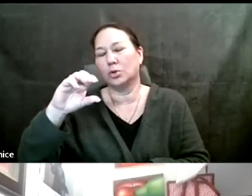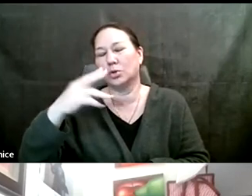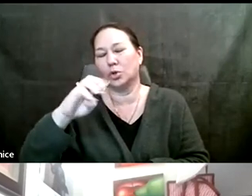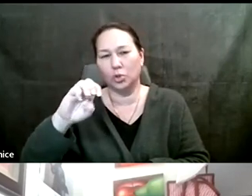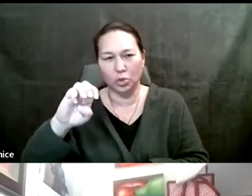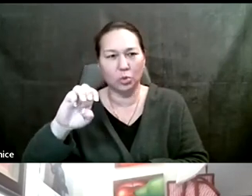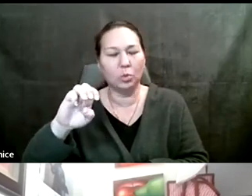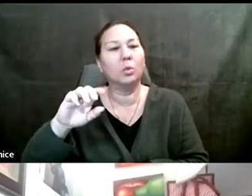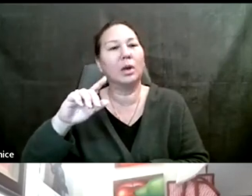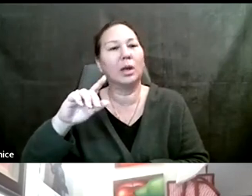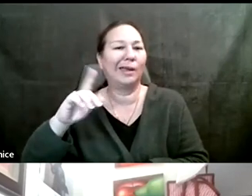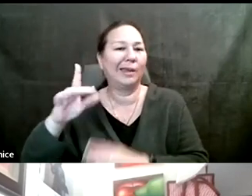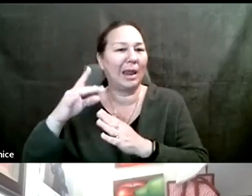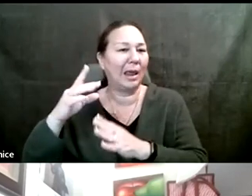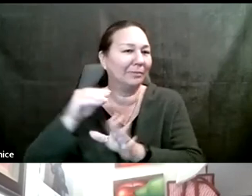okay